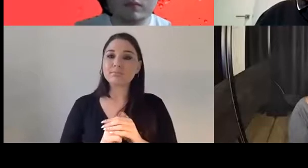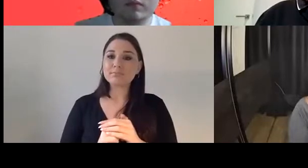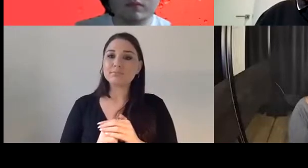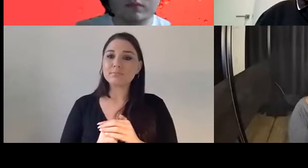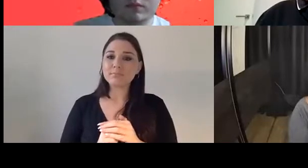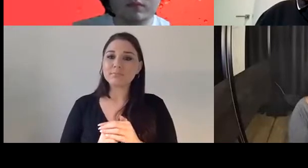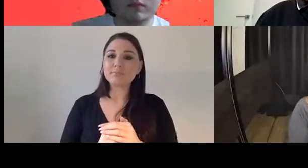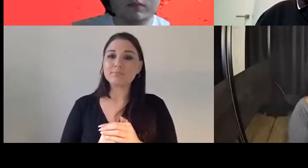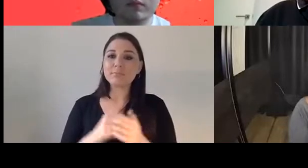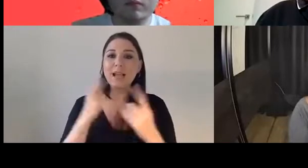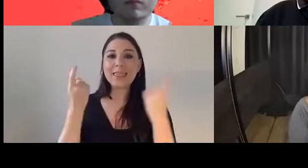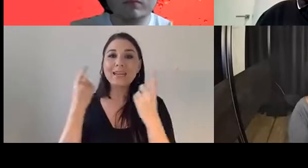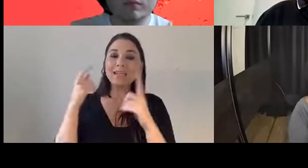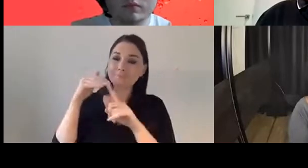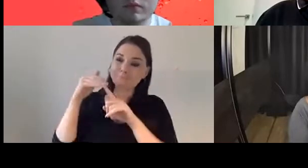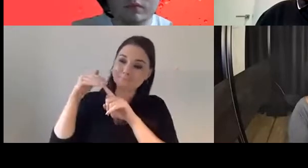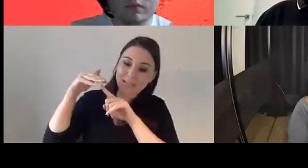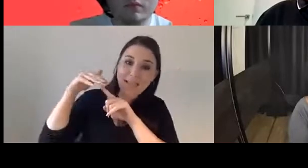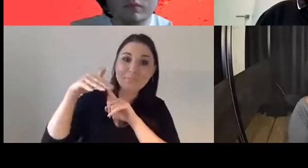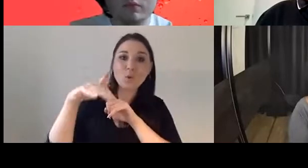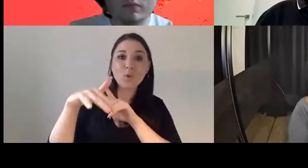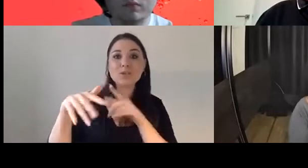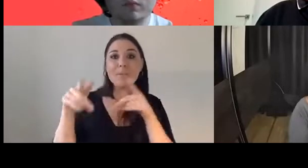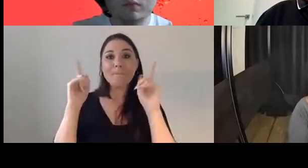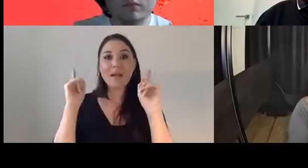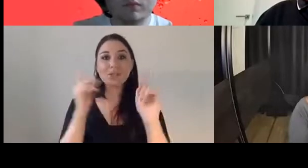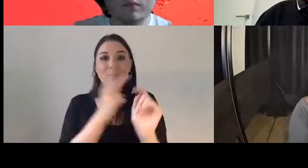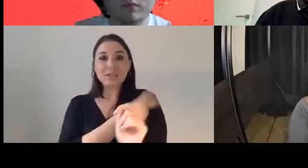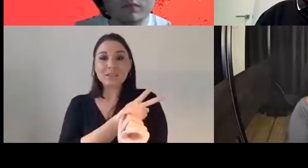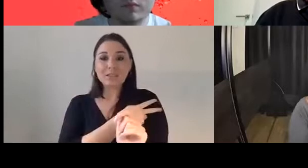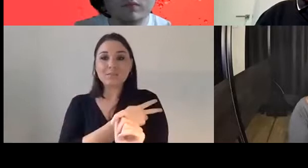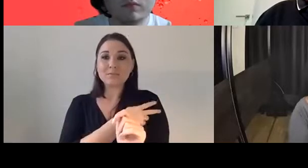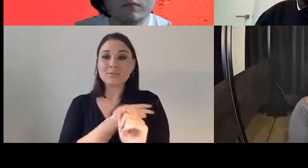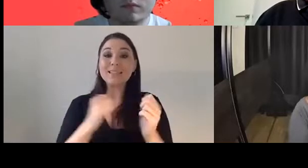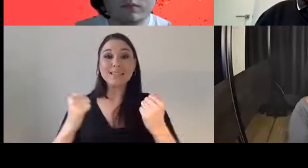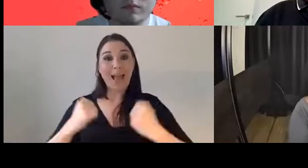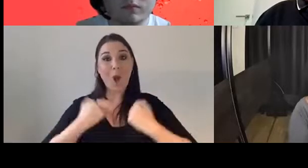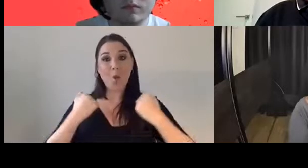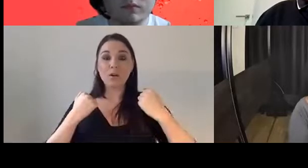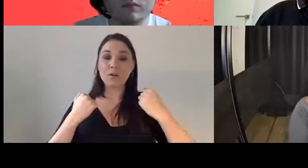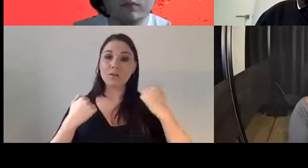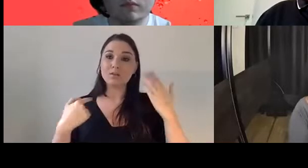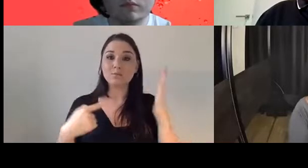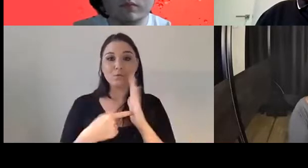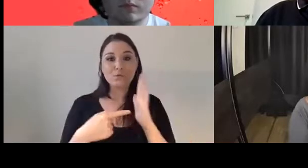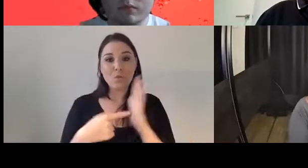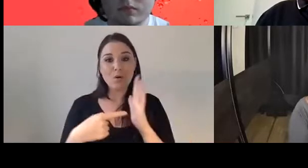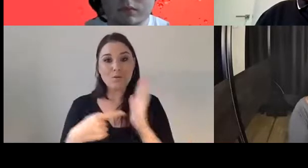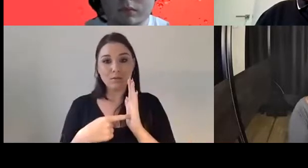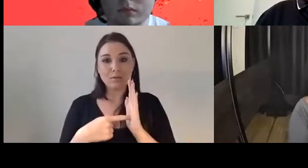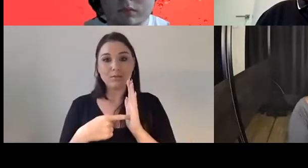being in a position of influence or coaching or management, it's our duty to create that space for our